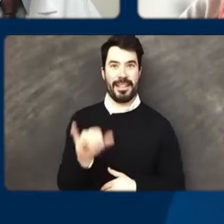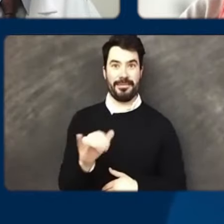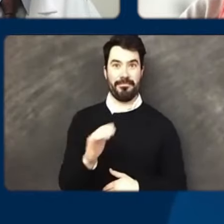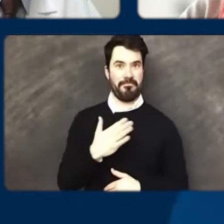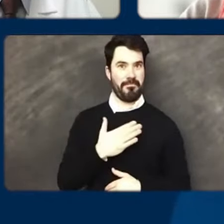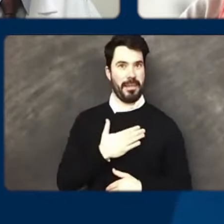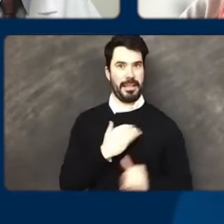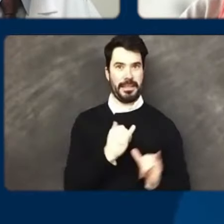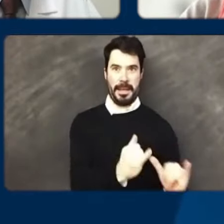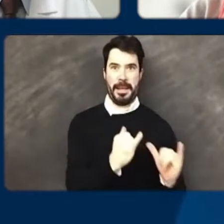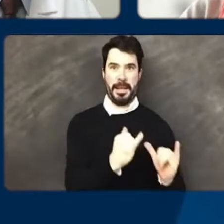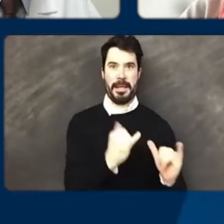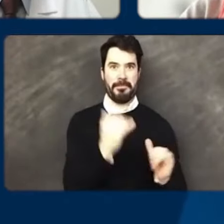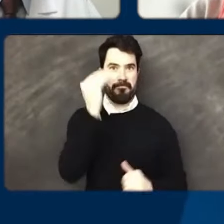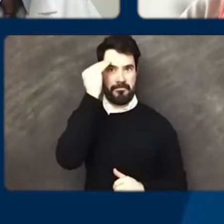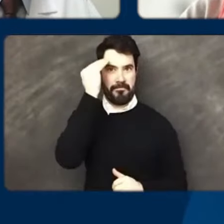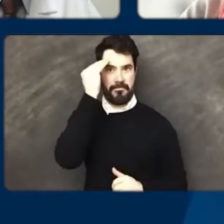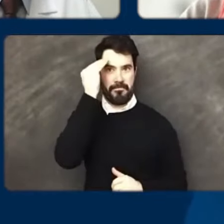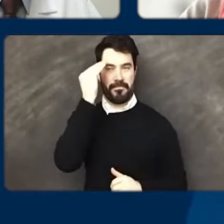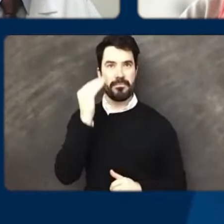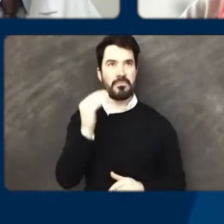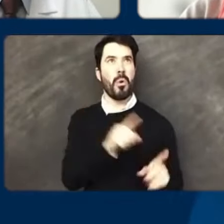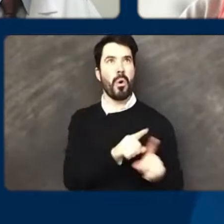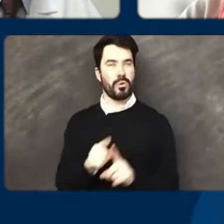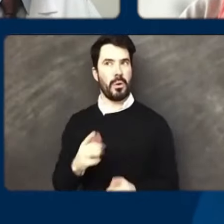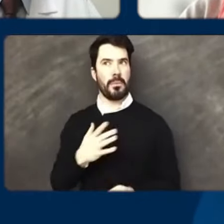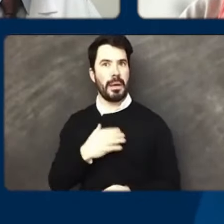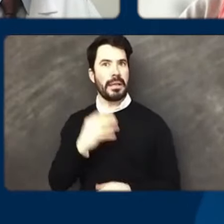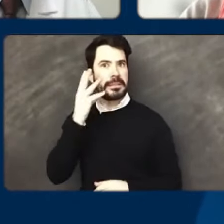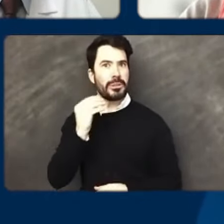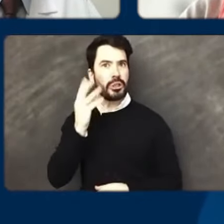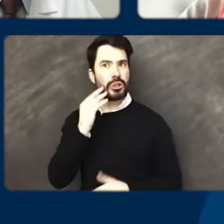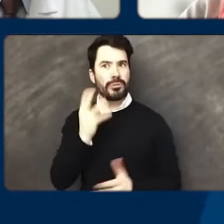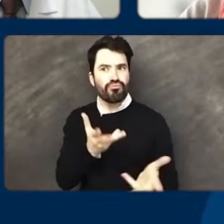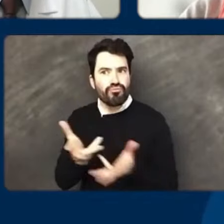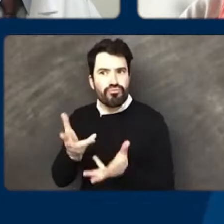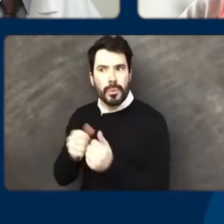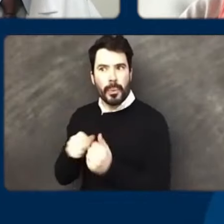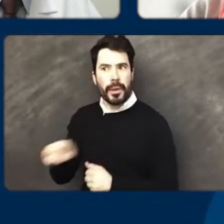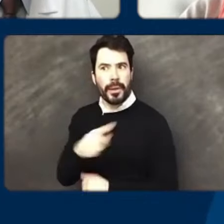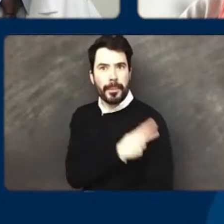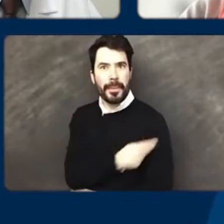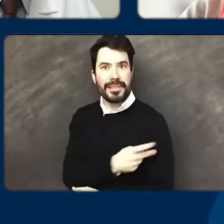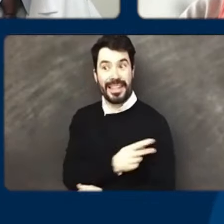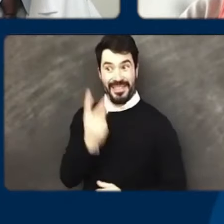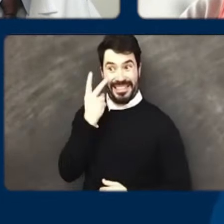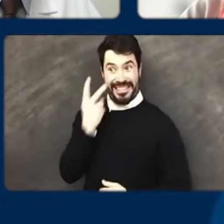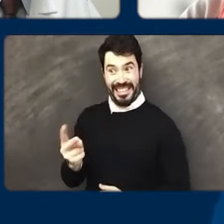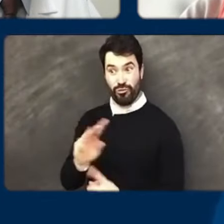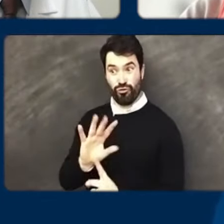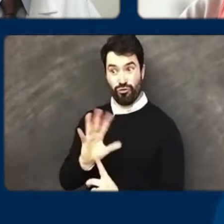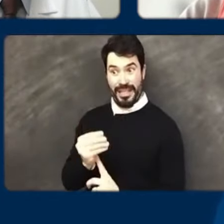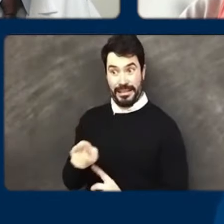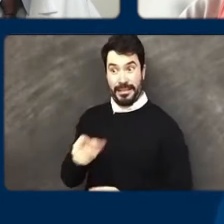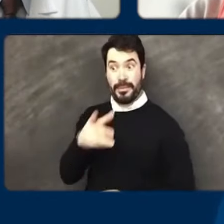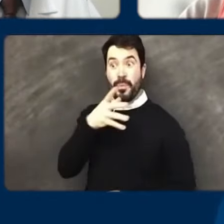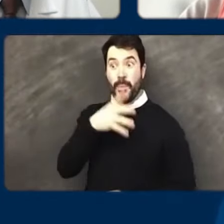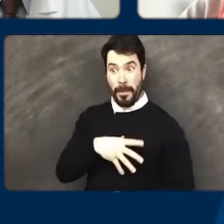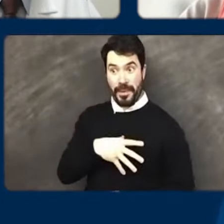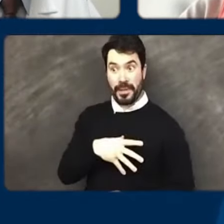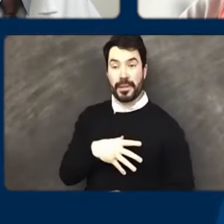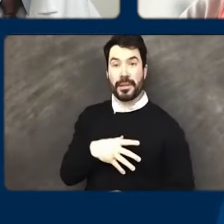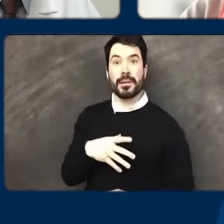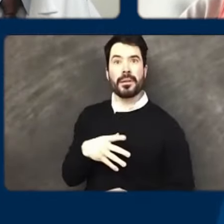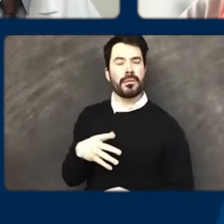well, and also my anecdotal experience that I have seen transgender women have much